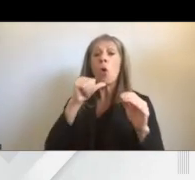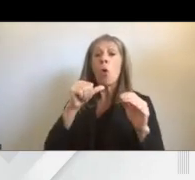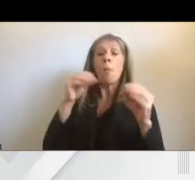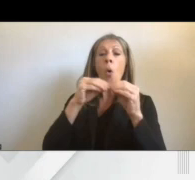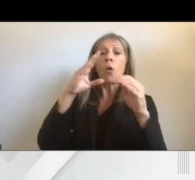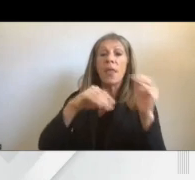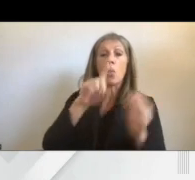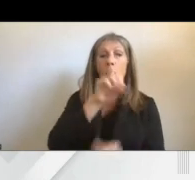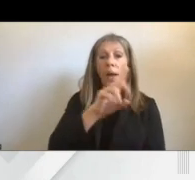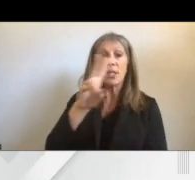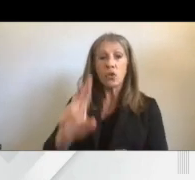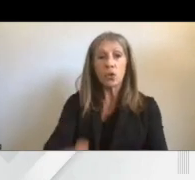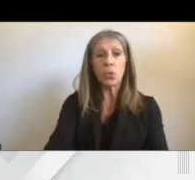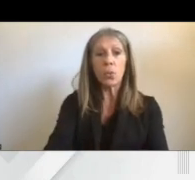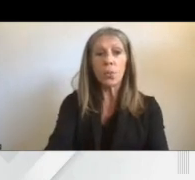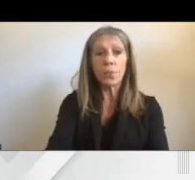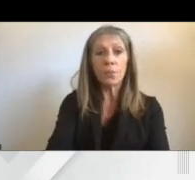1:2.